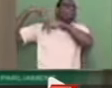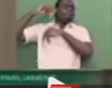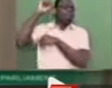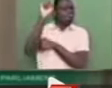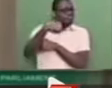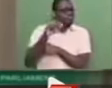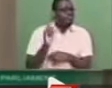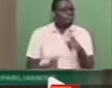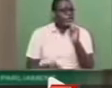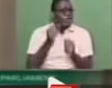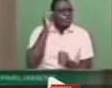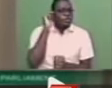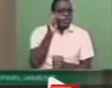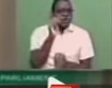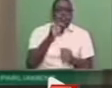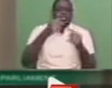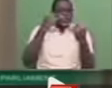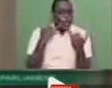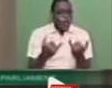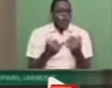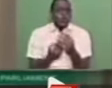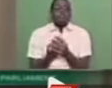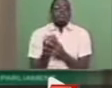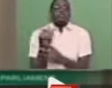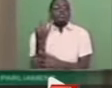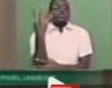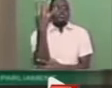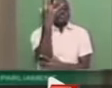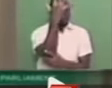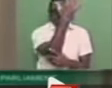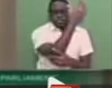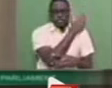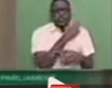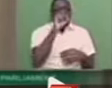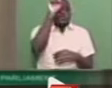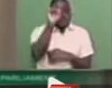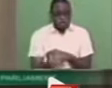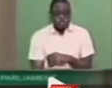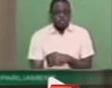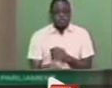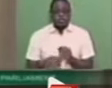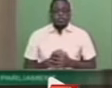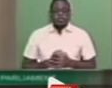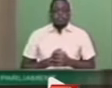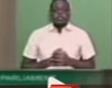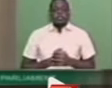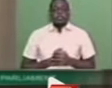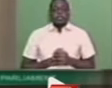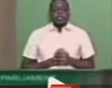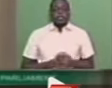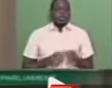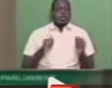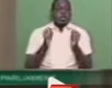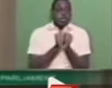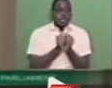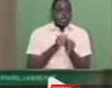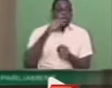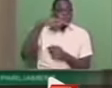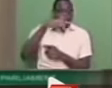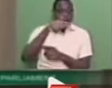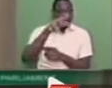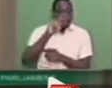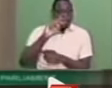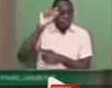by that incompetent government. Under our government, the national oil and gas belt has turned